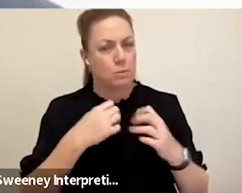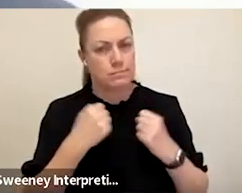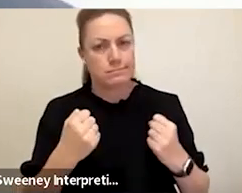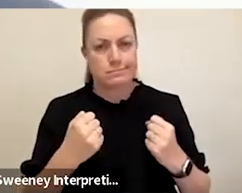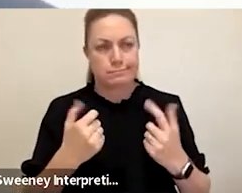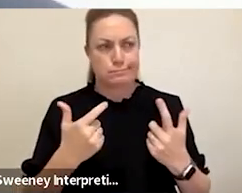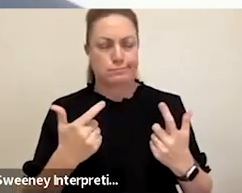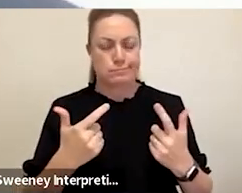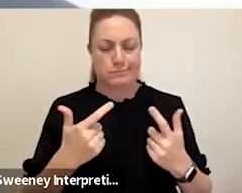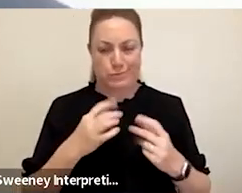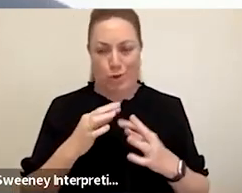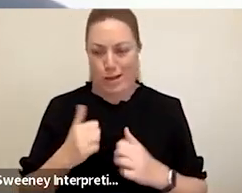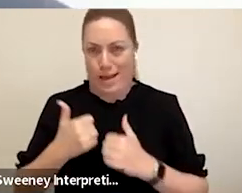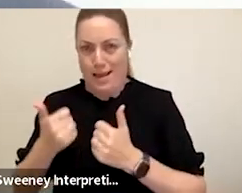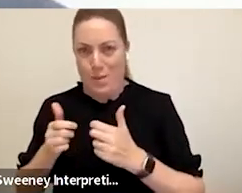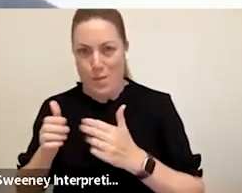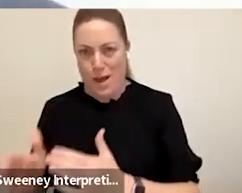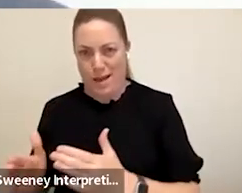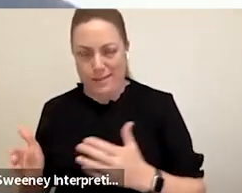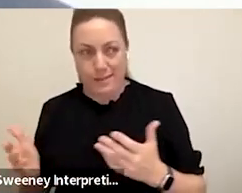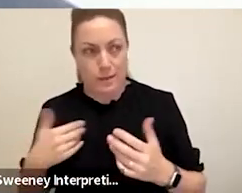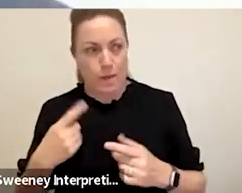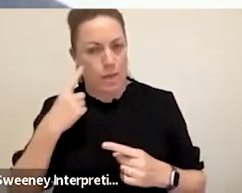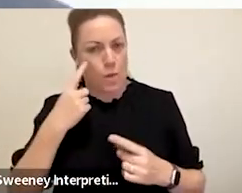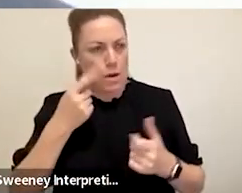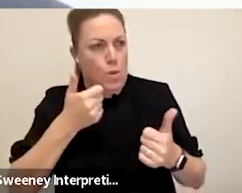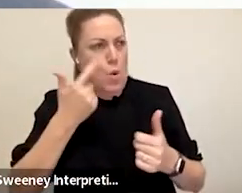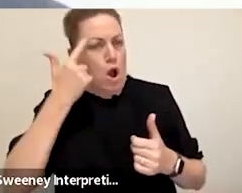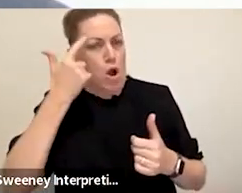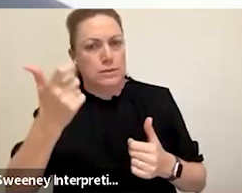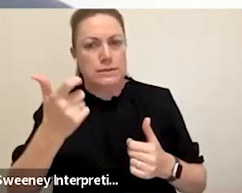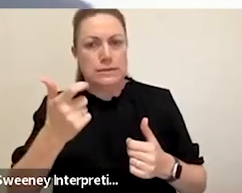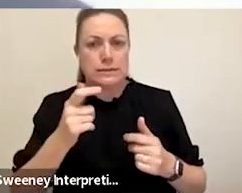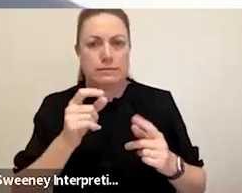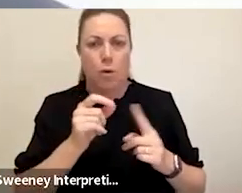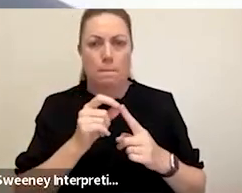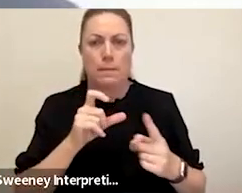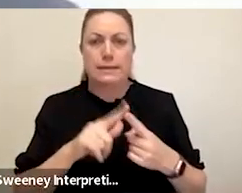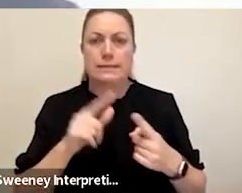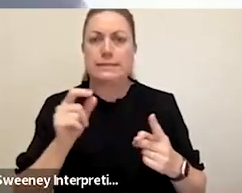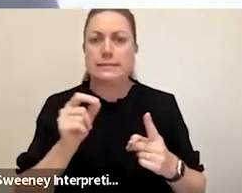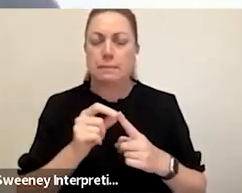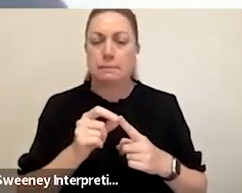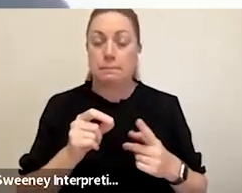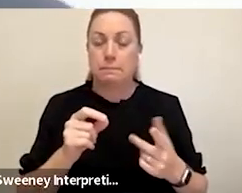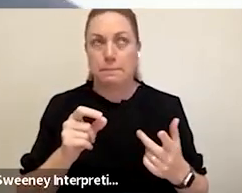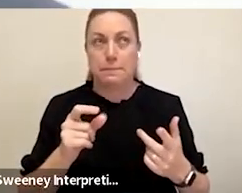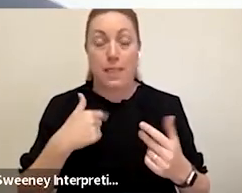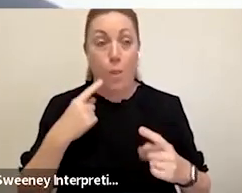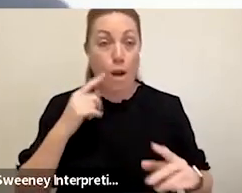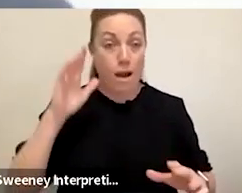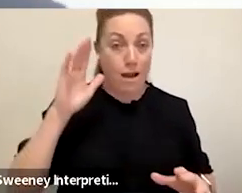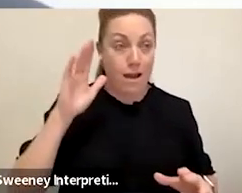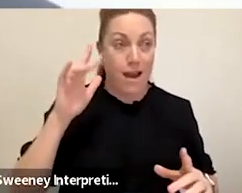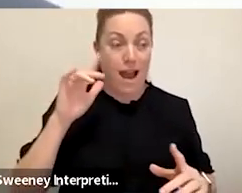sort of little harebrained scheme that we had come up with. So we really jumped at the idea, and then we put our hand up, or we sort of actually forced an opportunity with